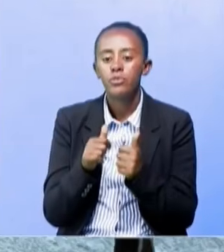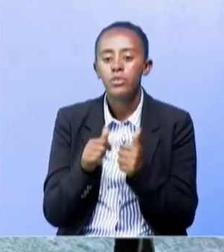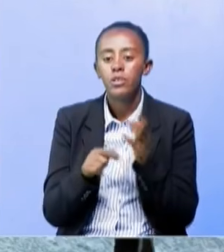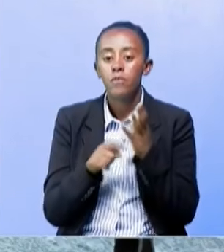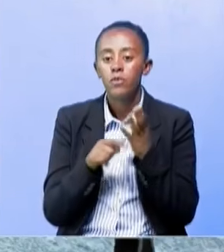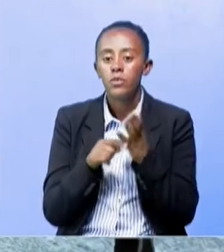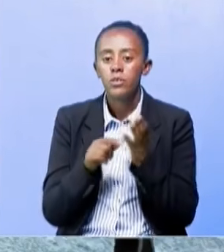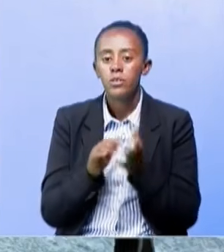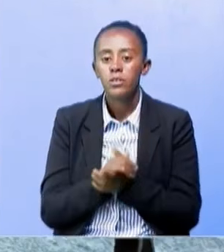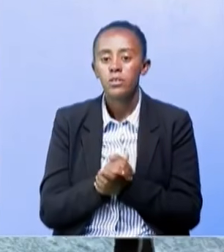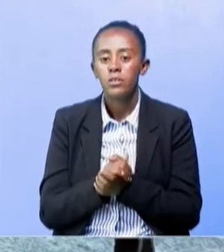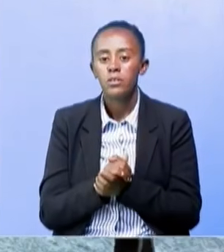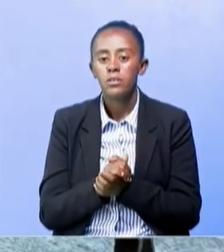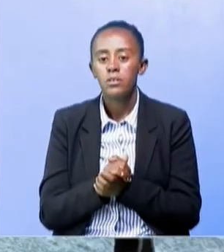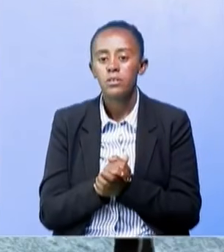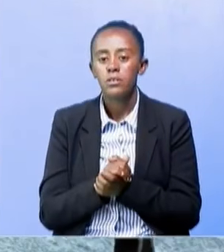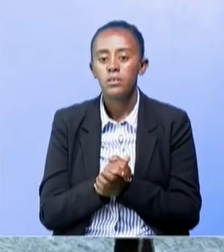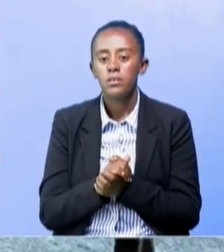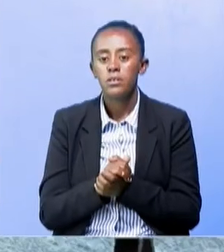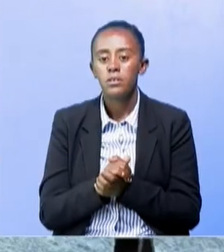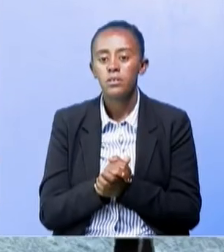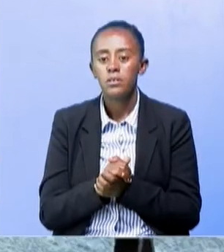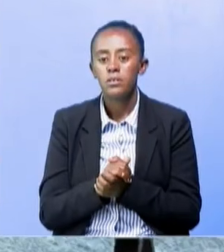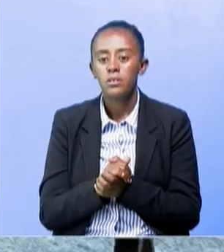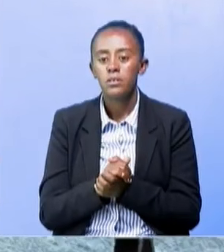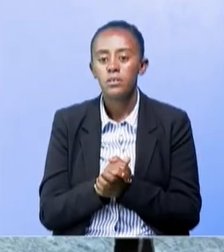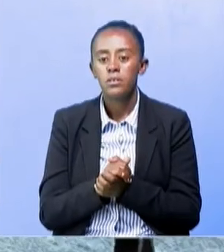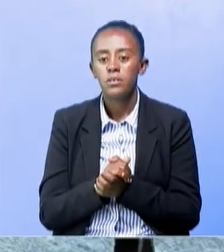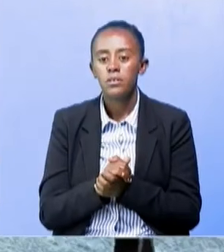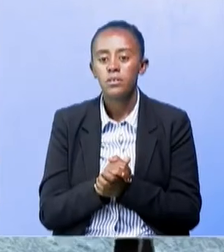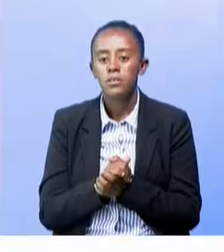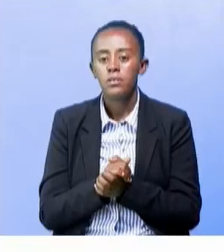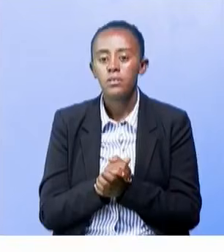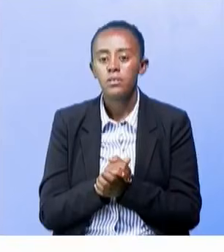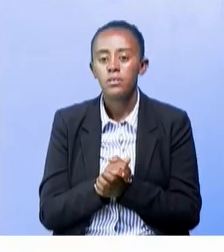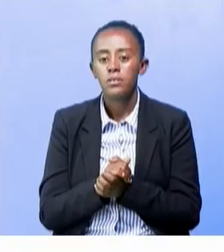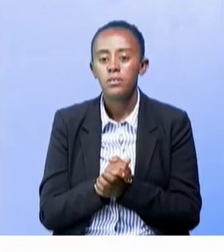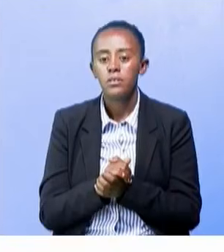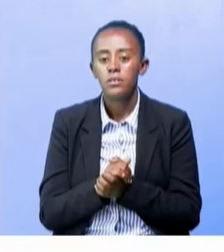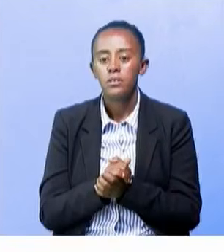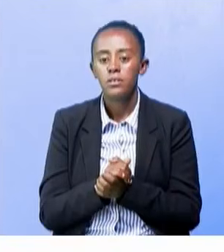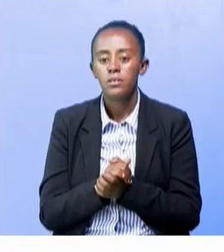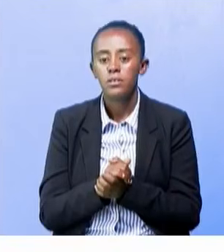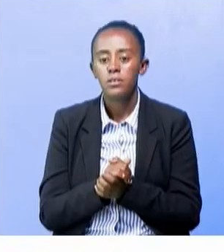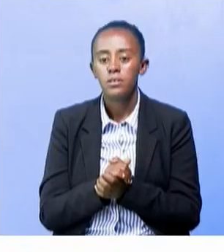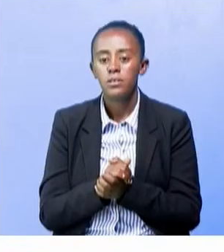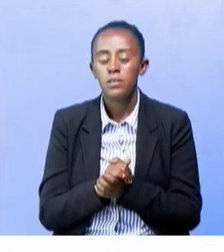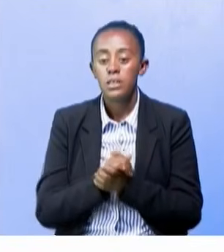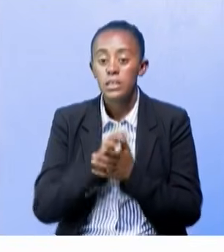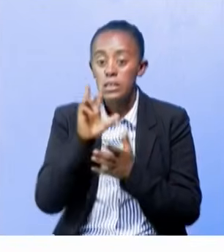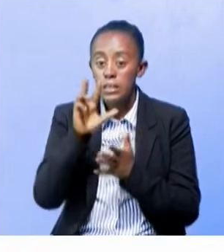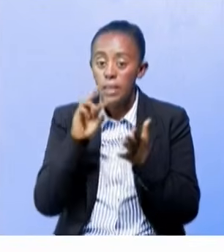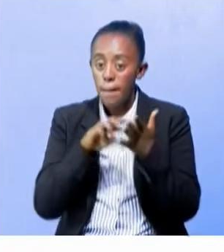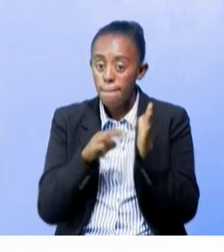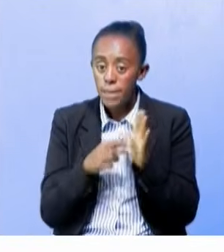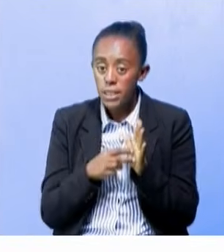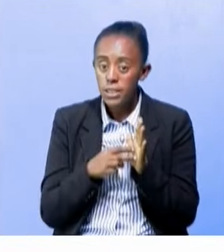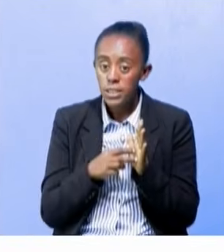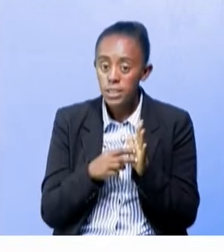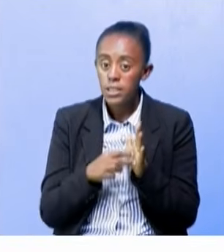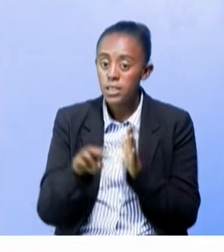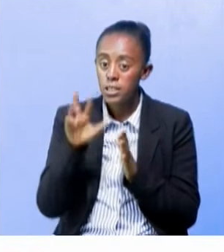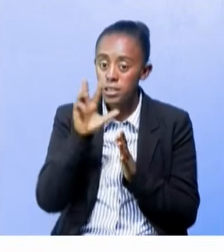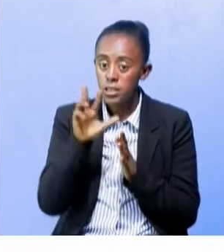should be number 3. This means this should be